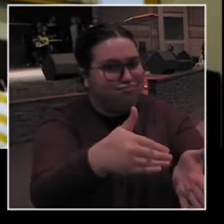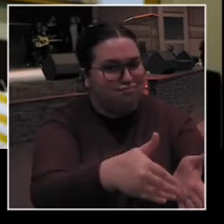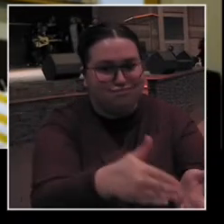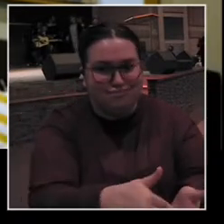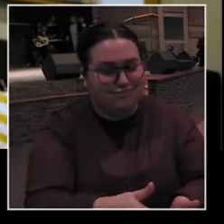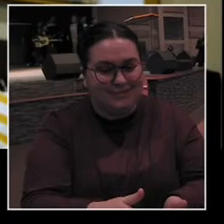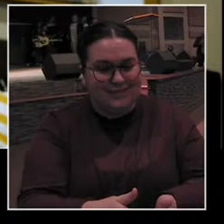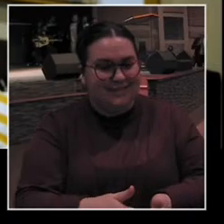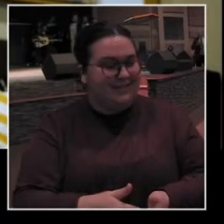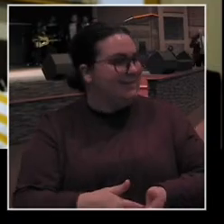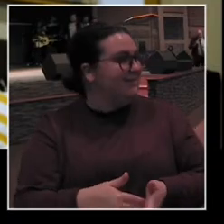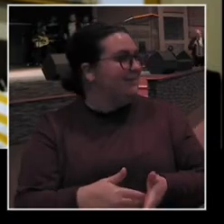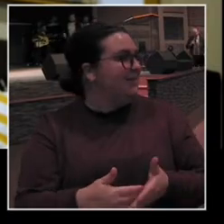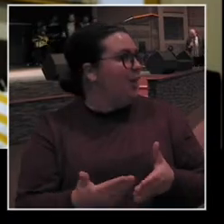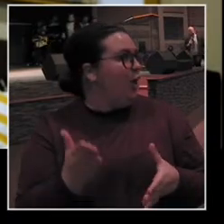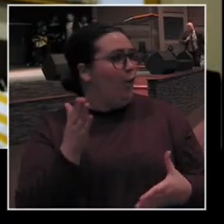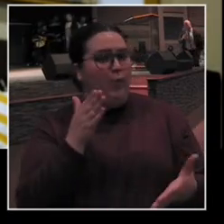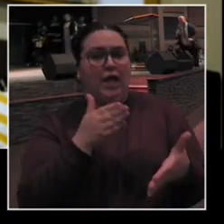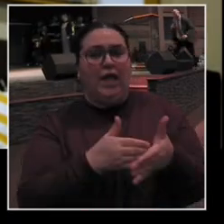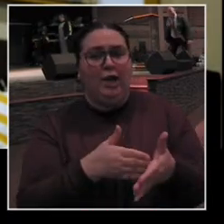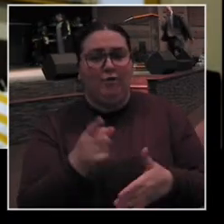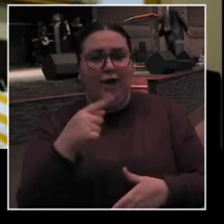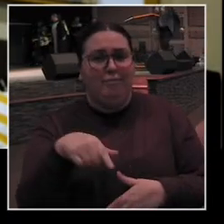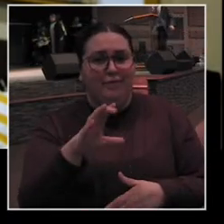We interrupt these commercials here